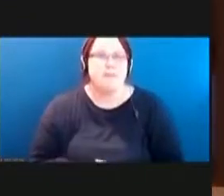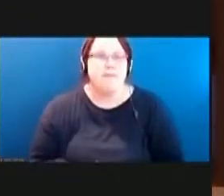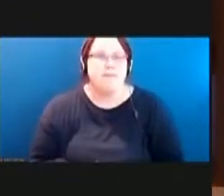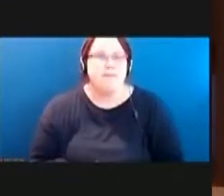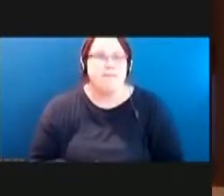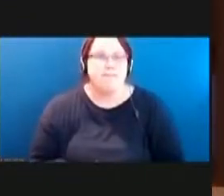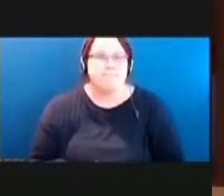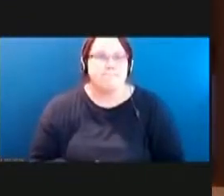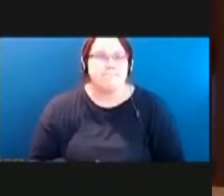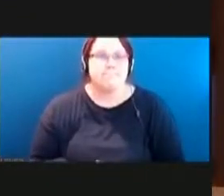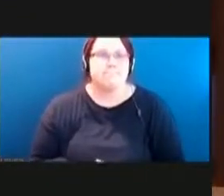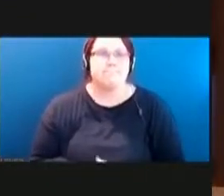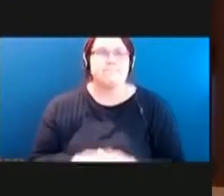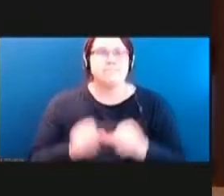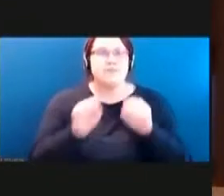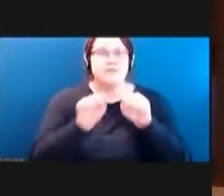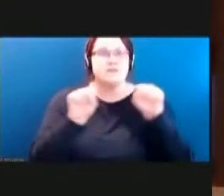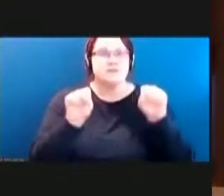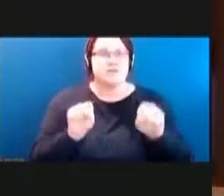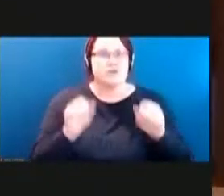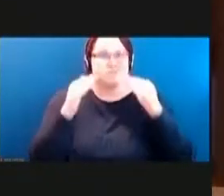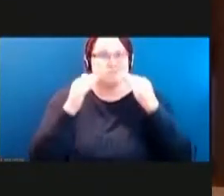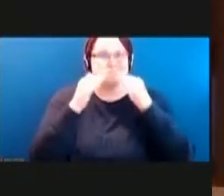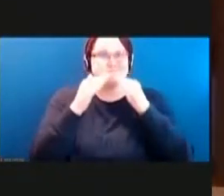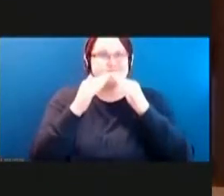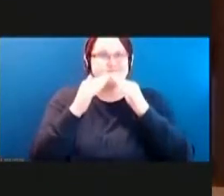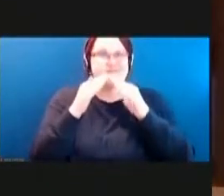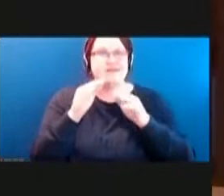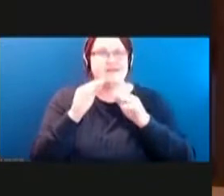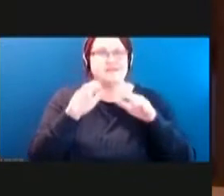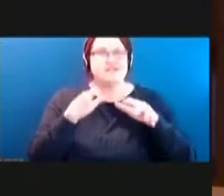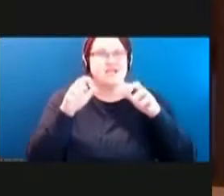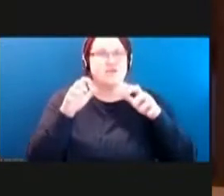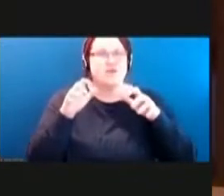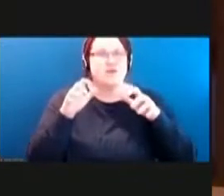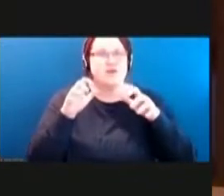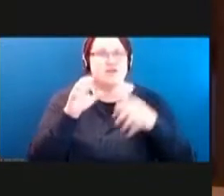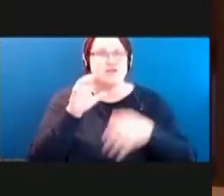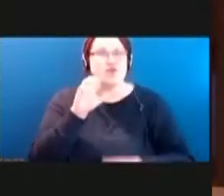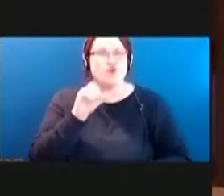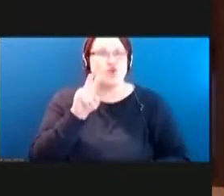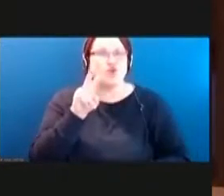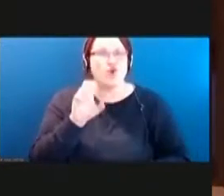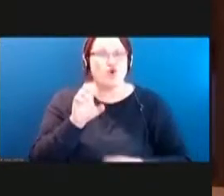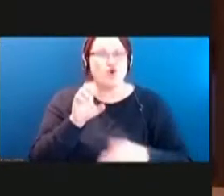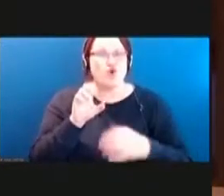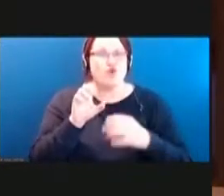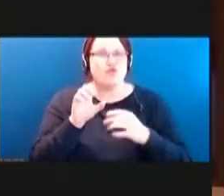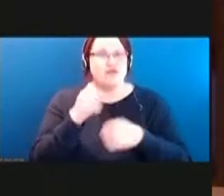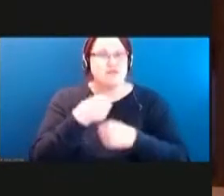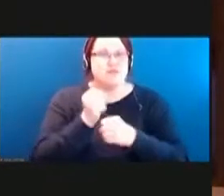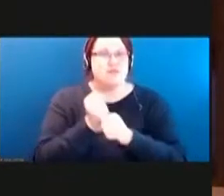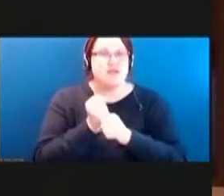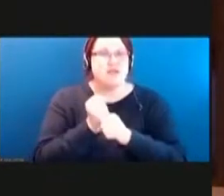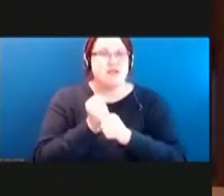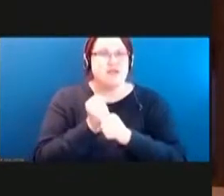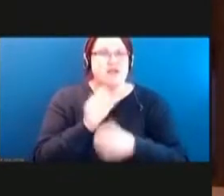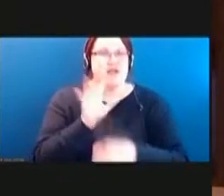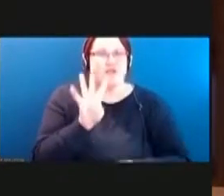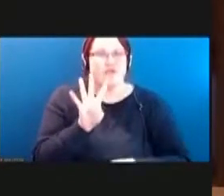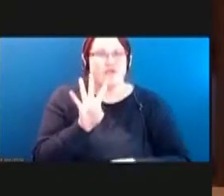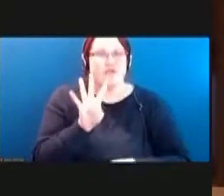The square dome over the sanctuary is in the form of a coved vault, which is formed by the intersection of four quarter